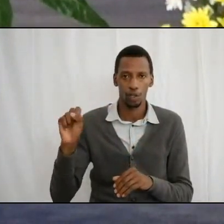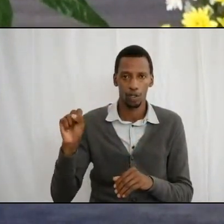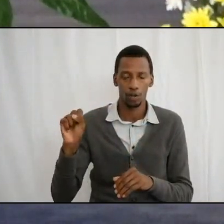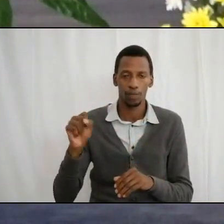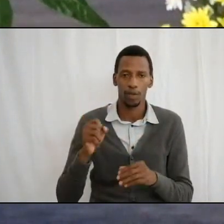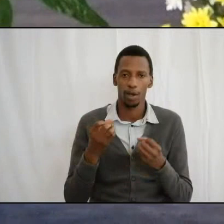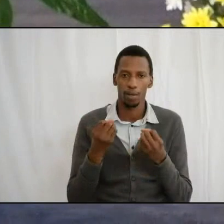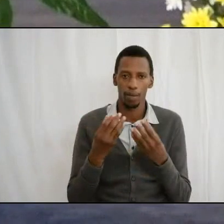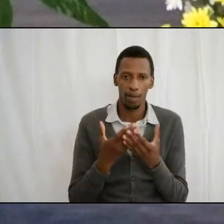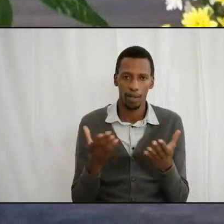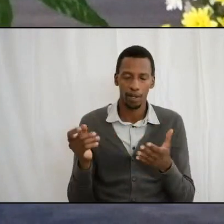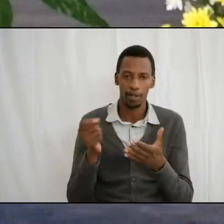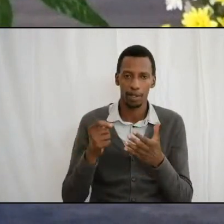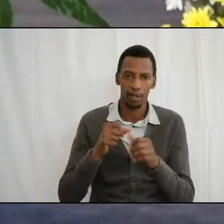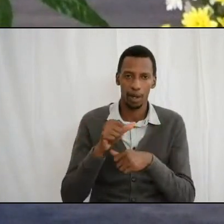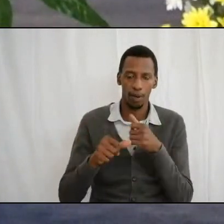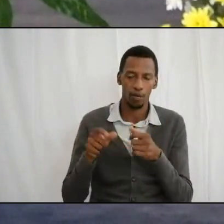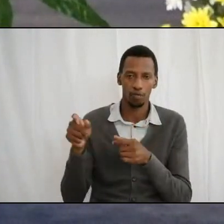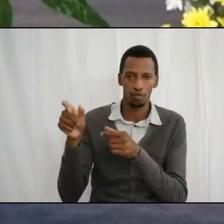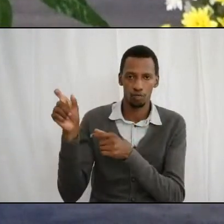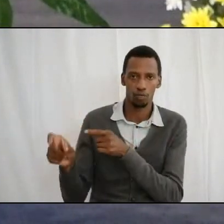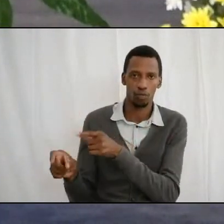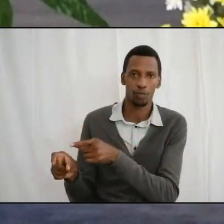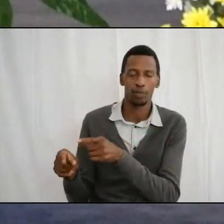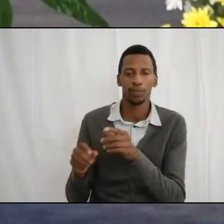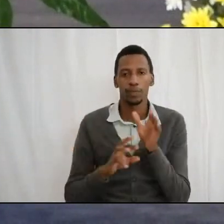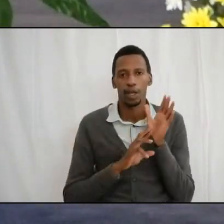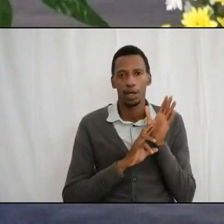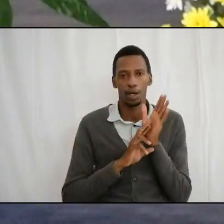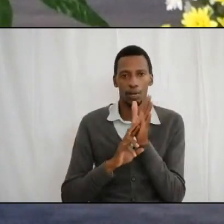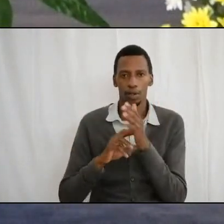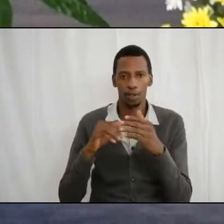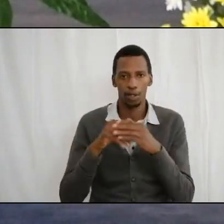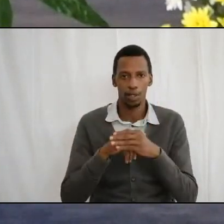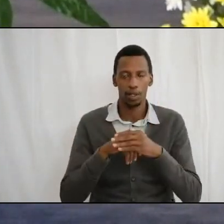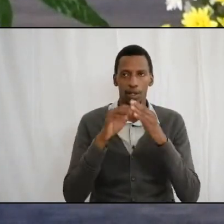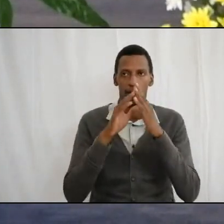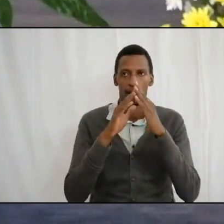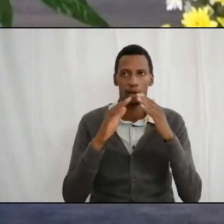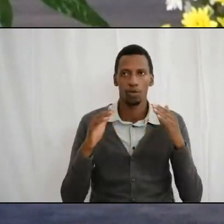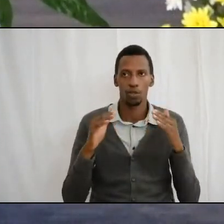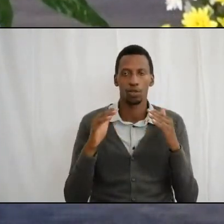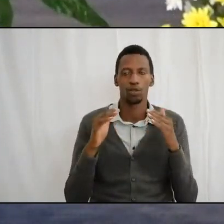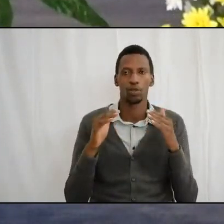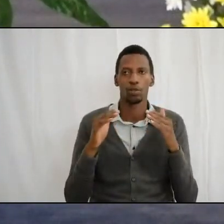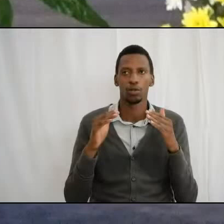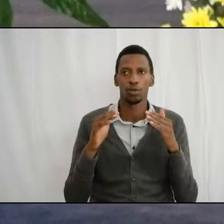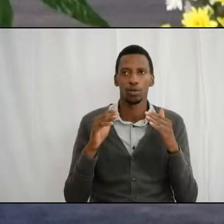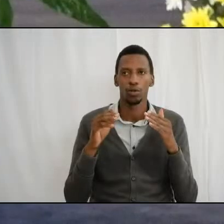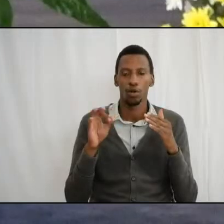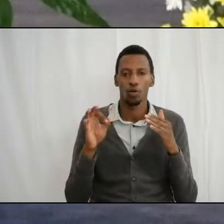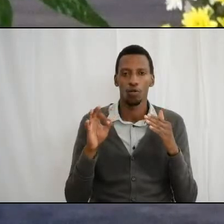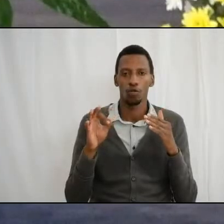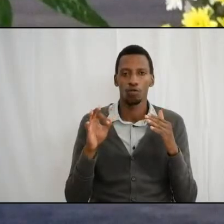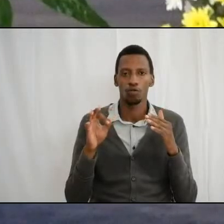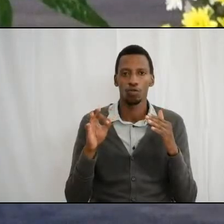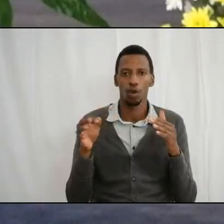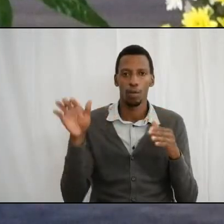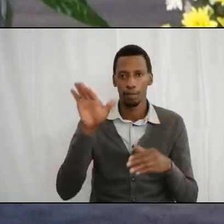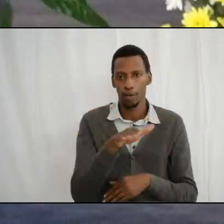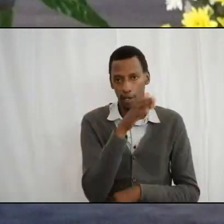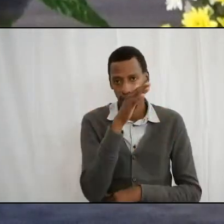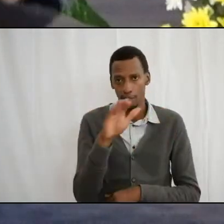about John Lewis, this representative in the House of in Congress in